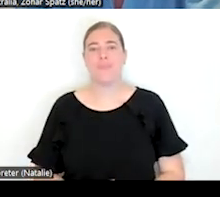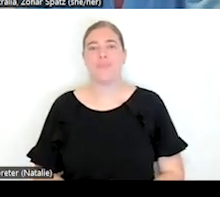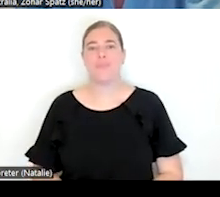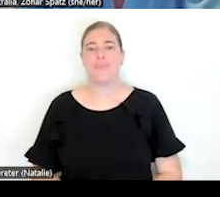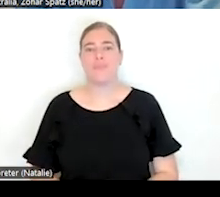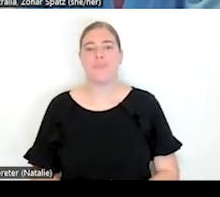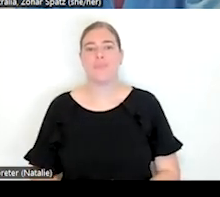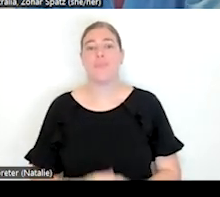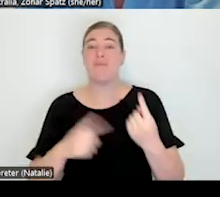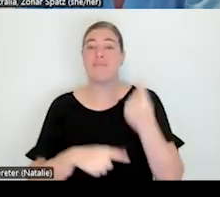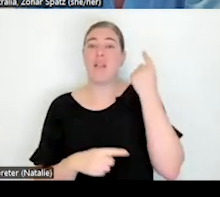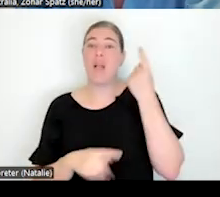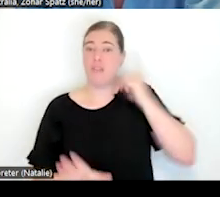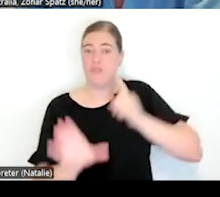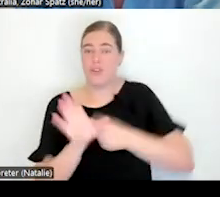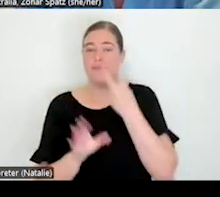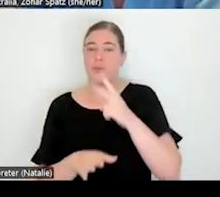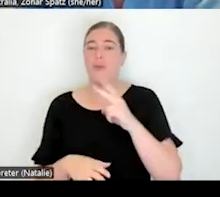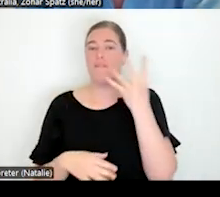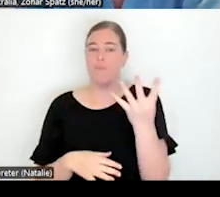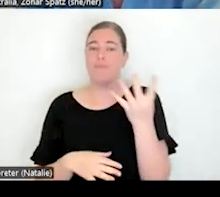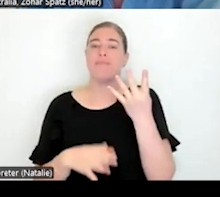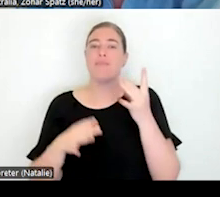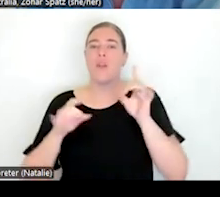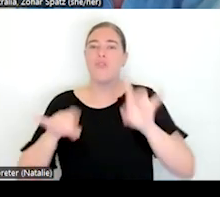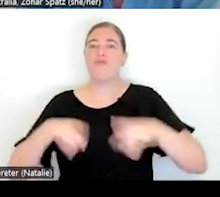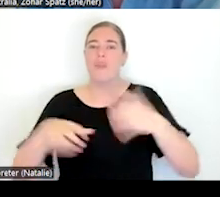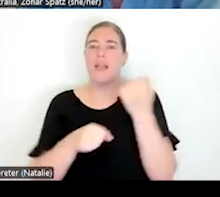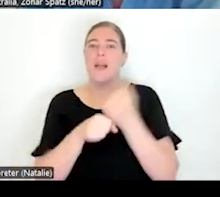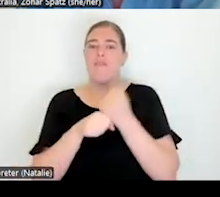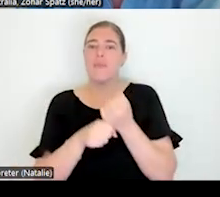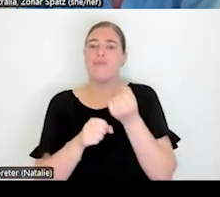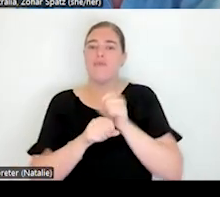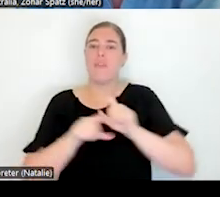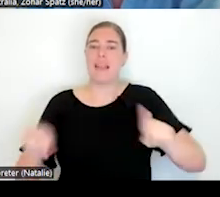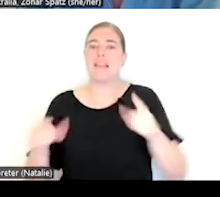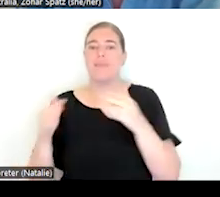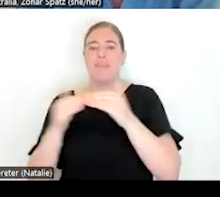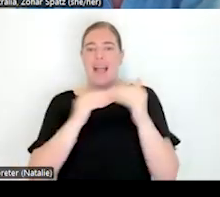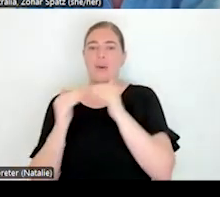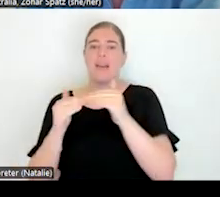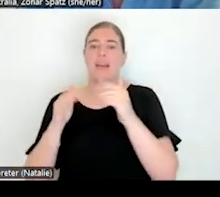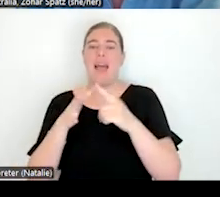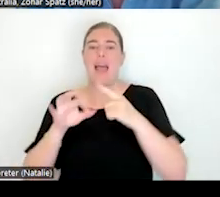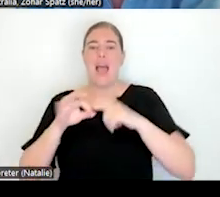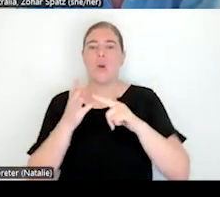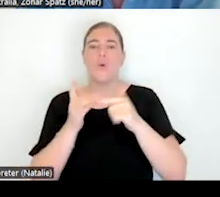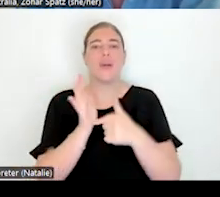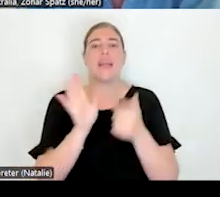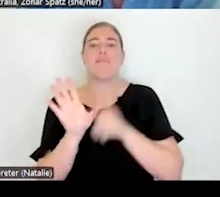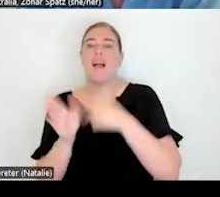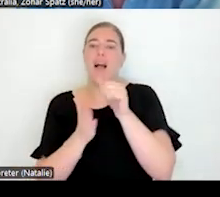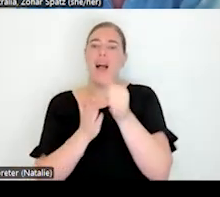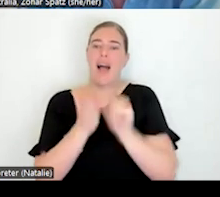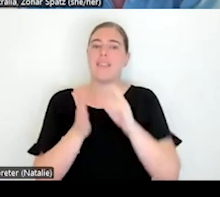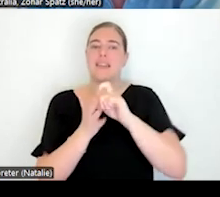in 2024, the Australian government released Equity, the Arts and Disability Associated Plan for the period